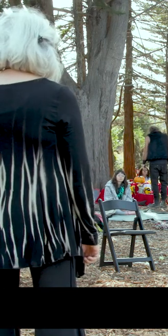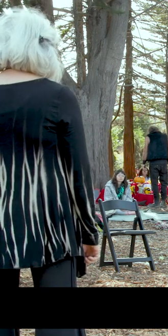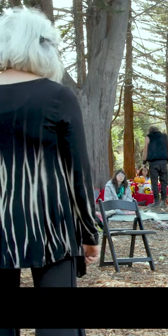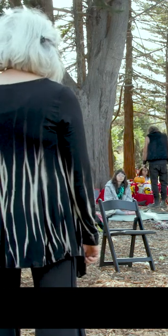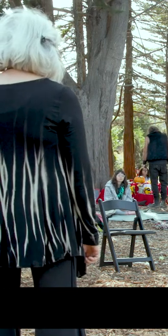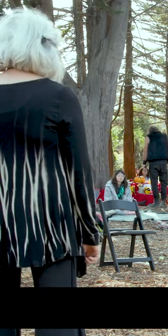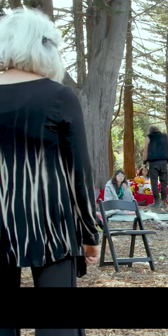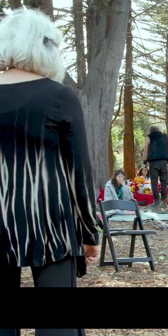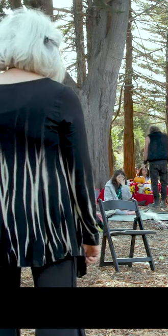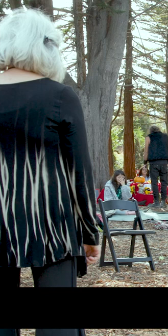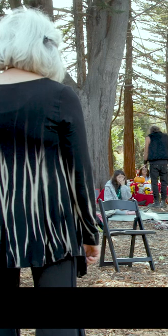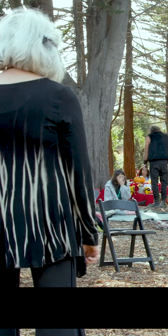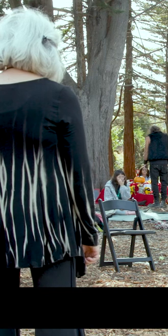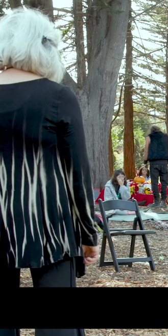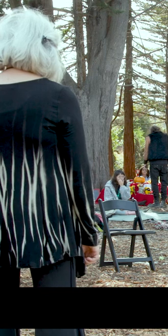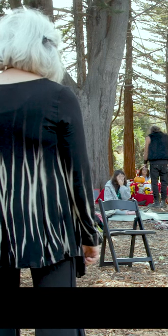Janelle Ryan,